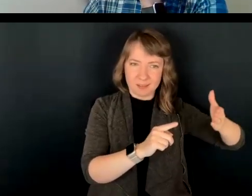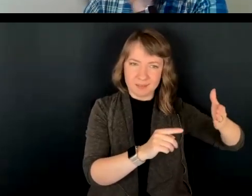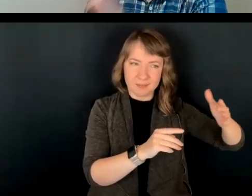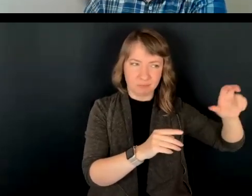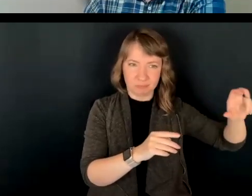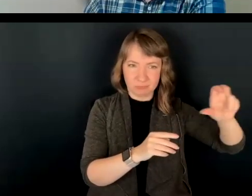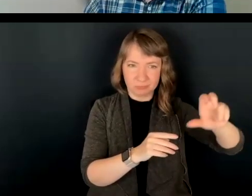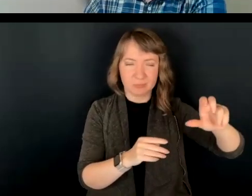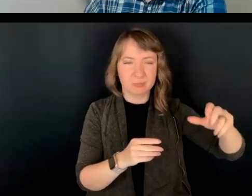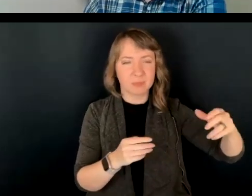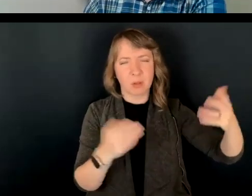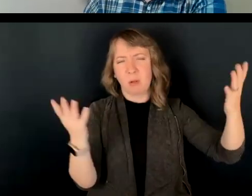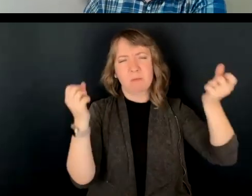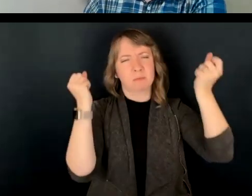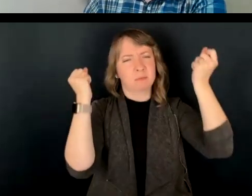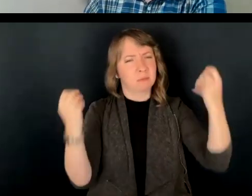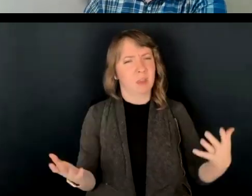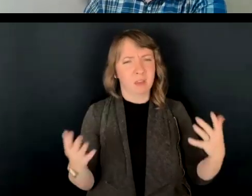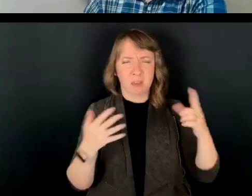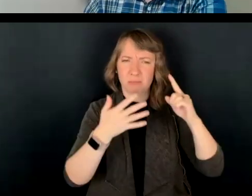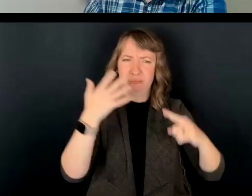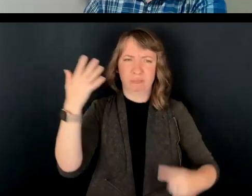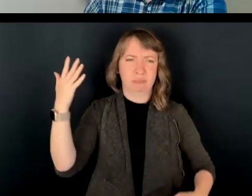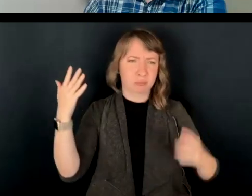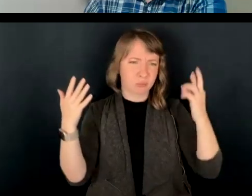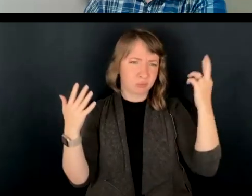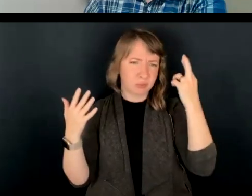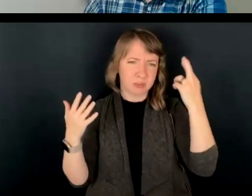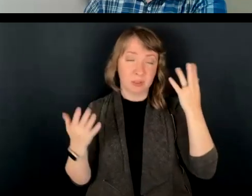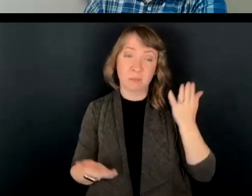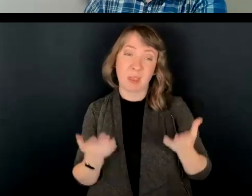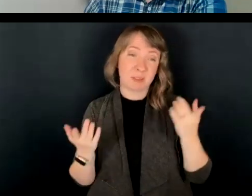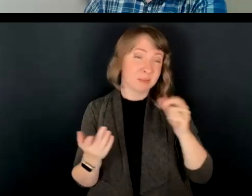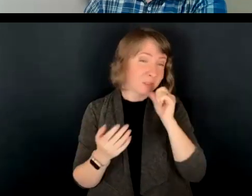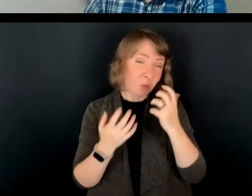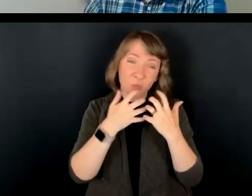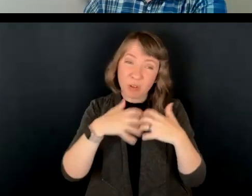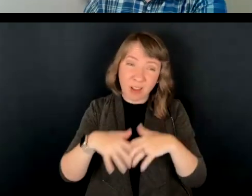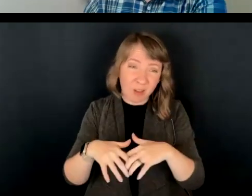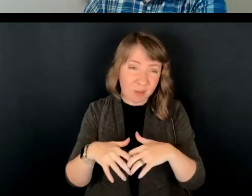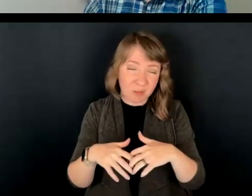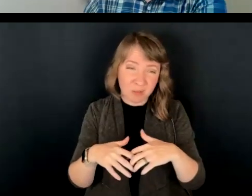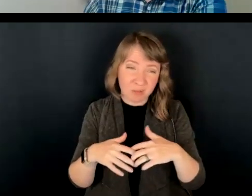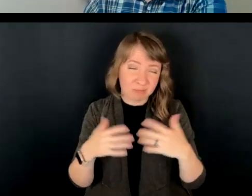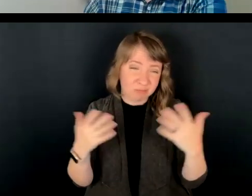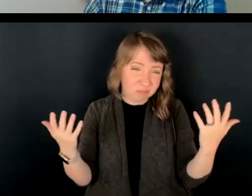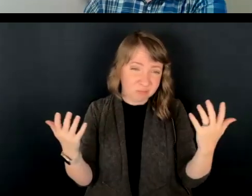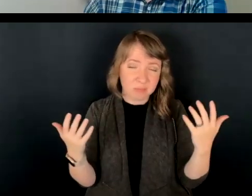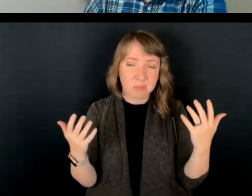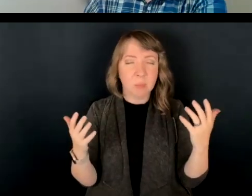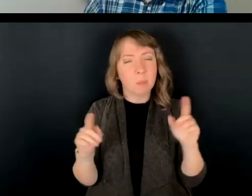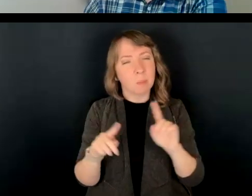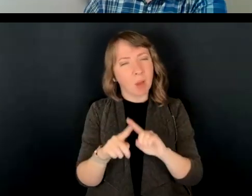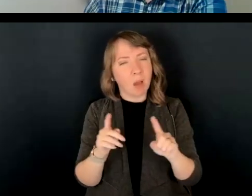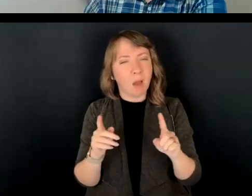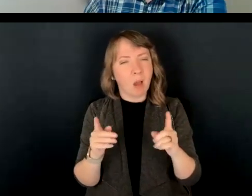of different, and there's tons of different reasons why things might not work, why the pieces won't fit together. But then there's always like hey, well,